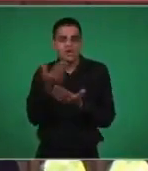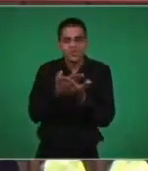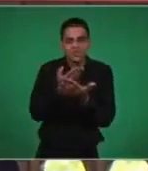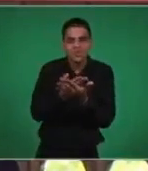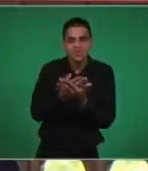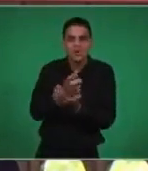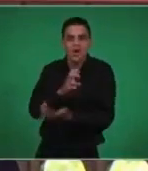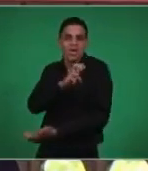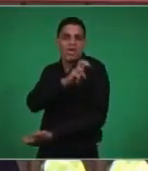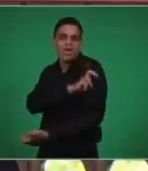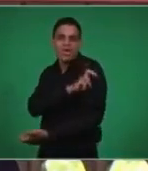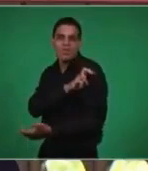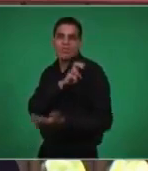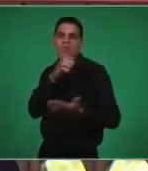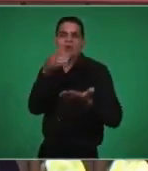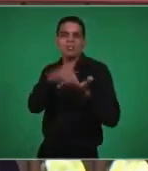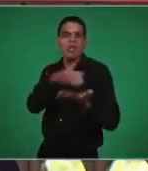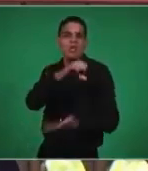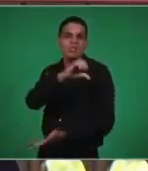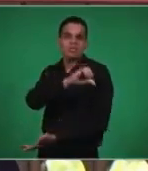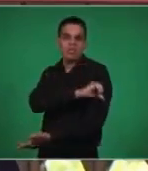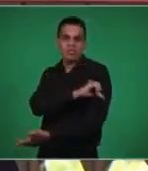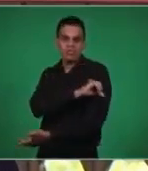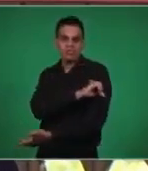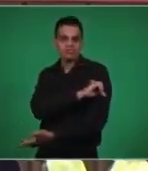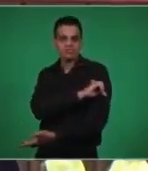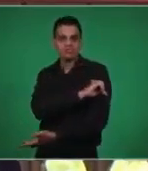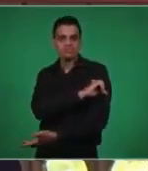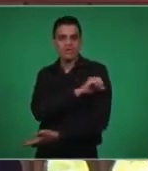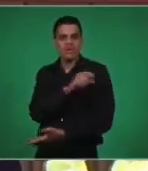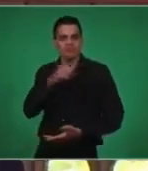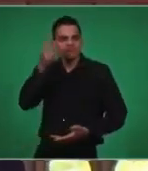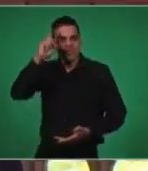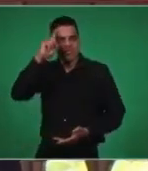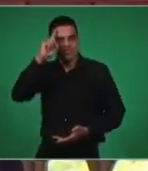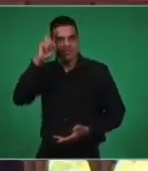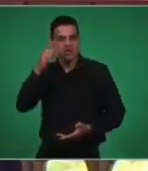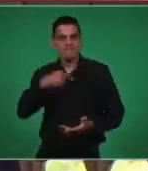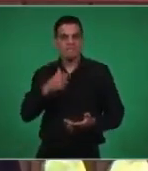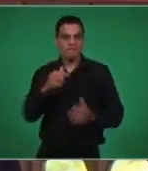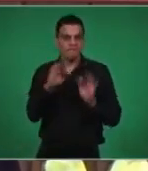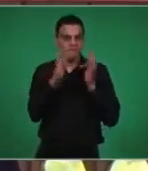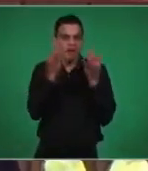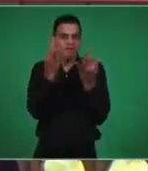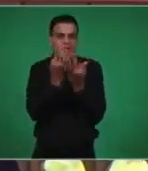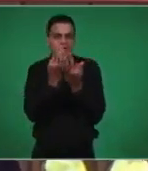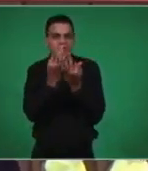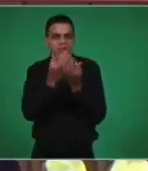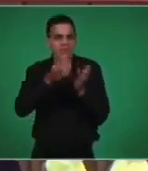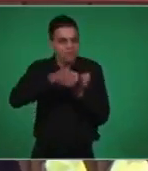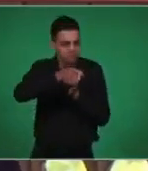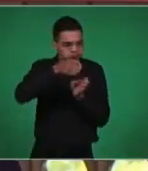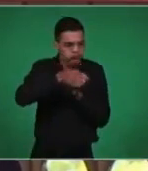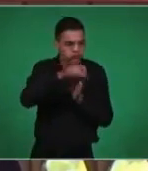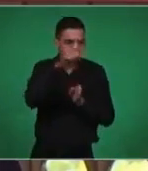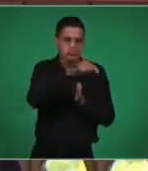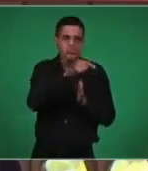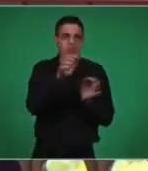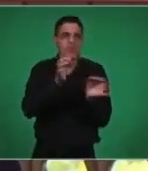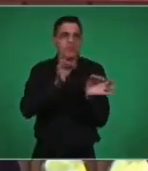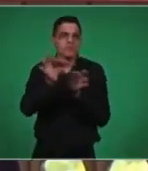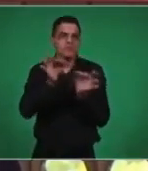that studies from the 5th to the 8th grade in their routine, the parents places inside of their